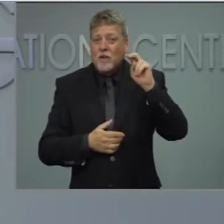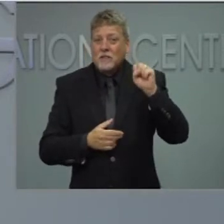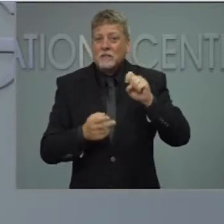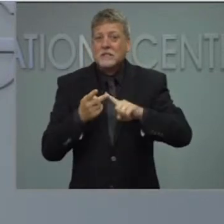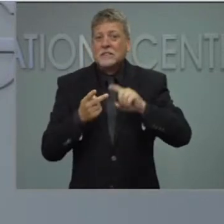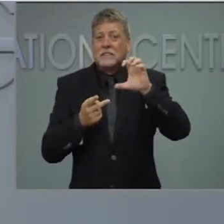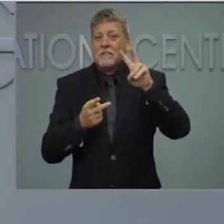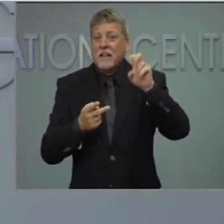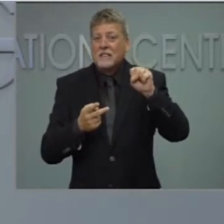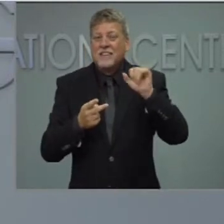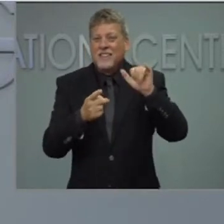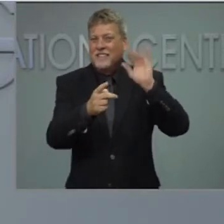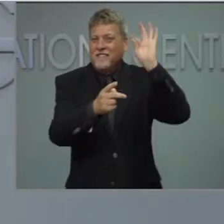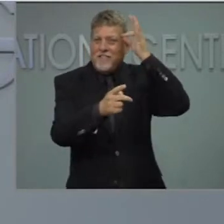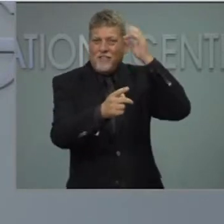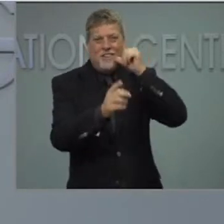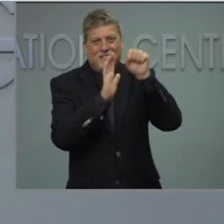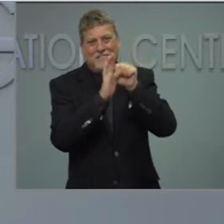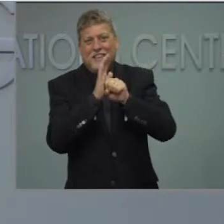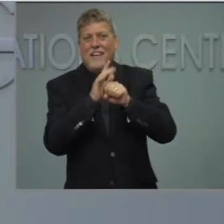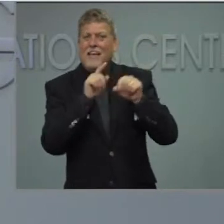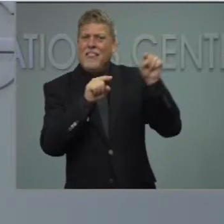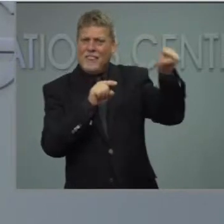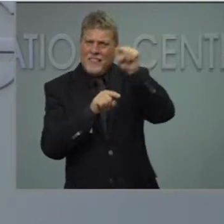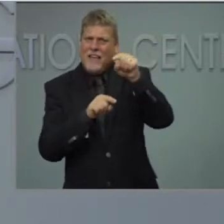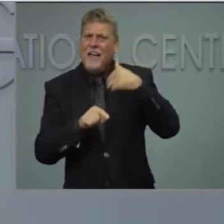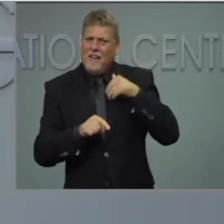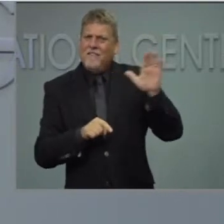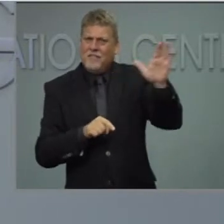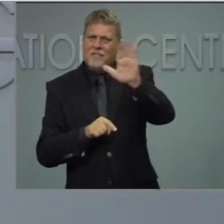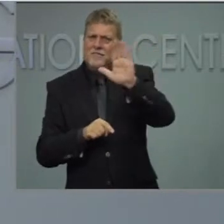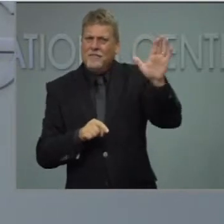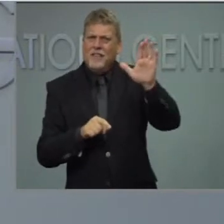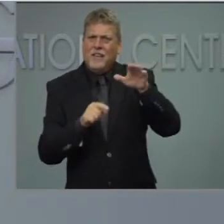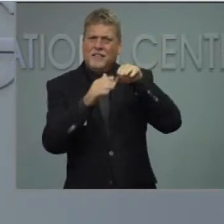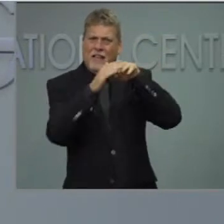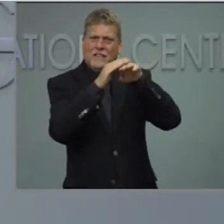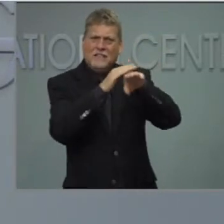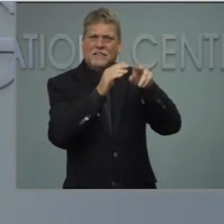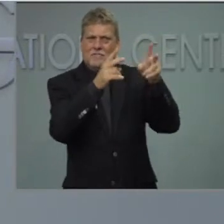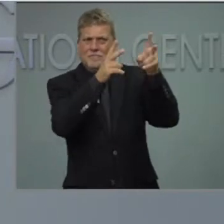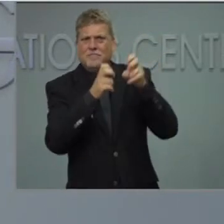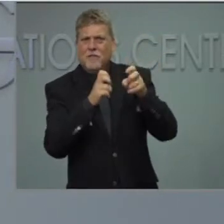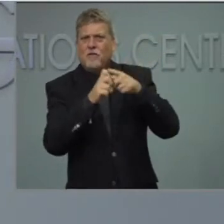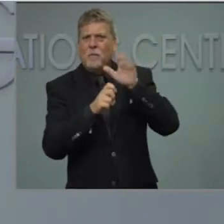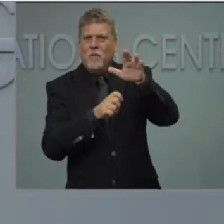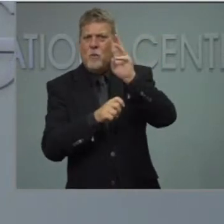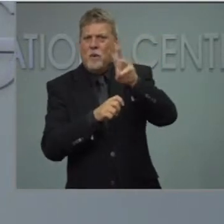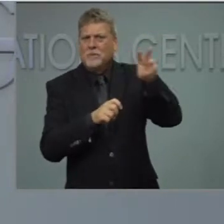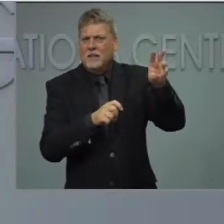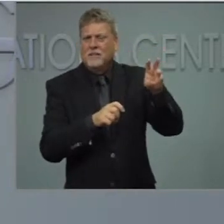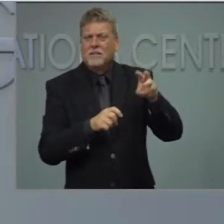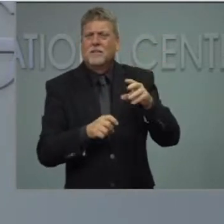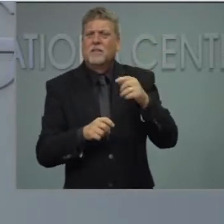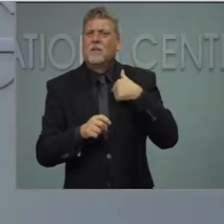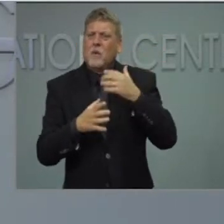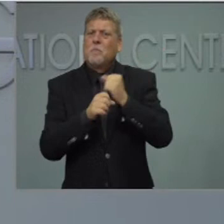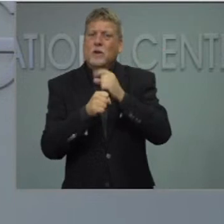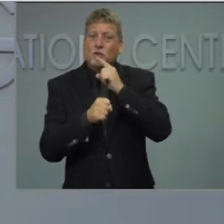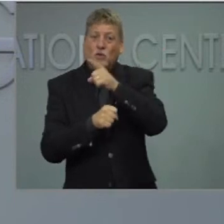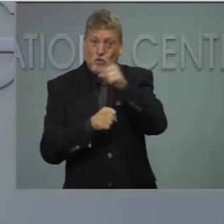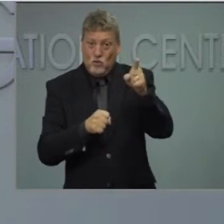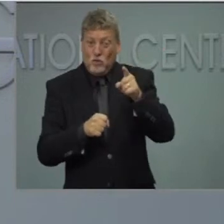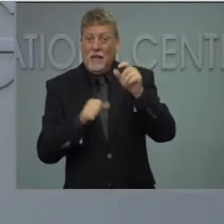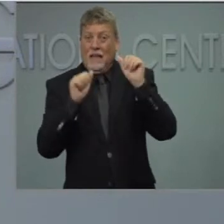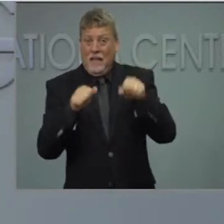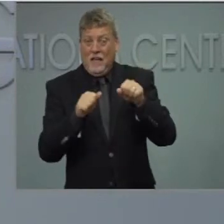pharmacy, each of those have their own portal in which you're able to access your own vaccine record. And that's what we just want to make sure folks